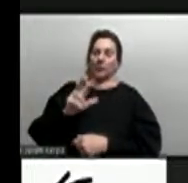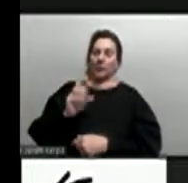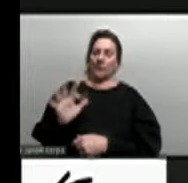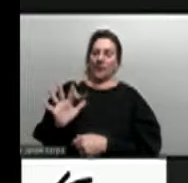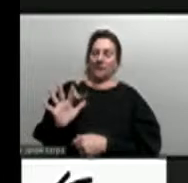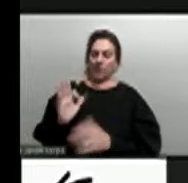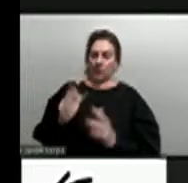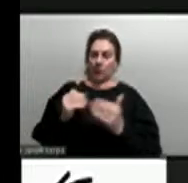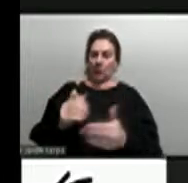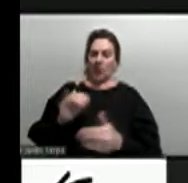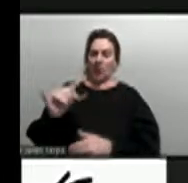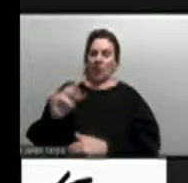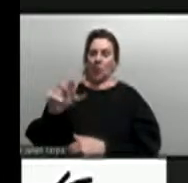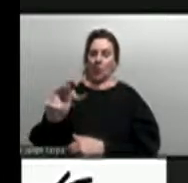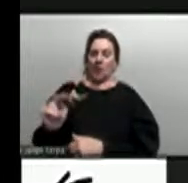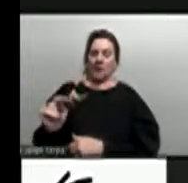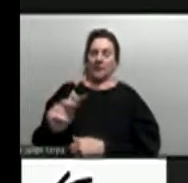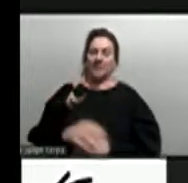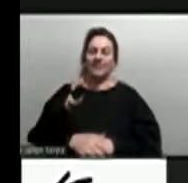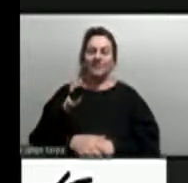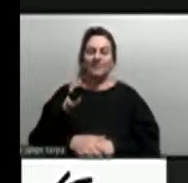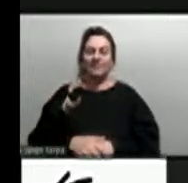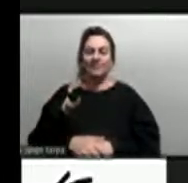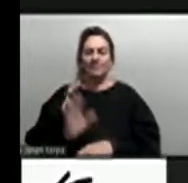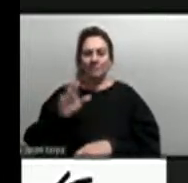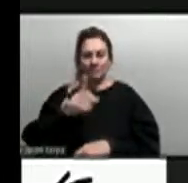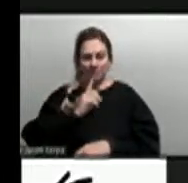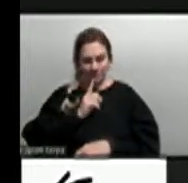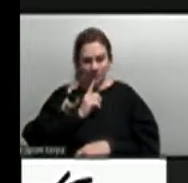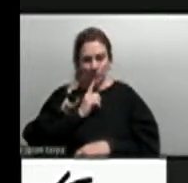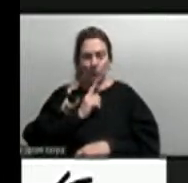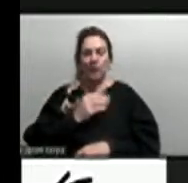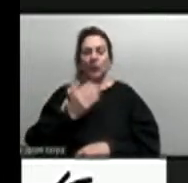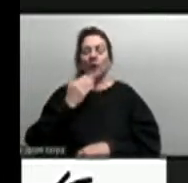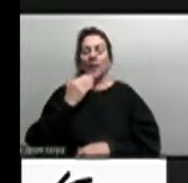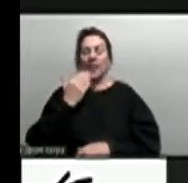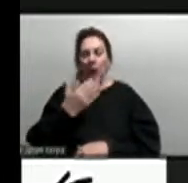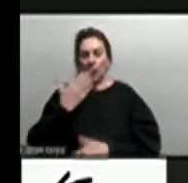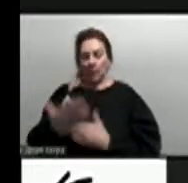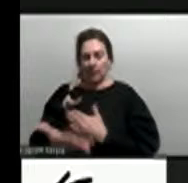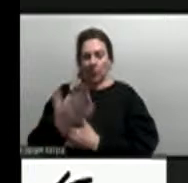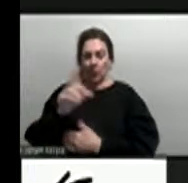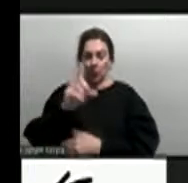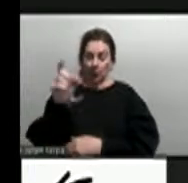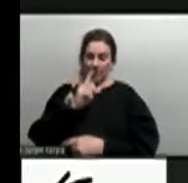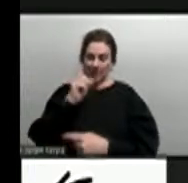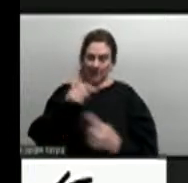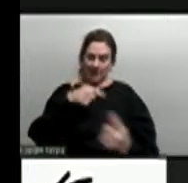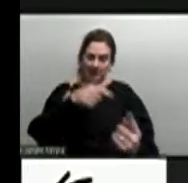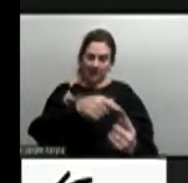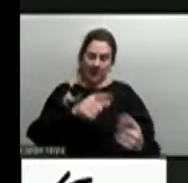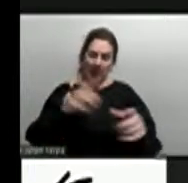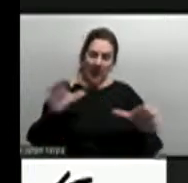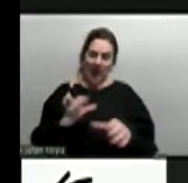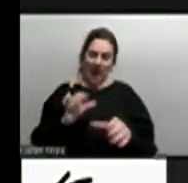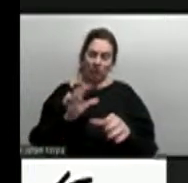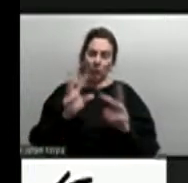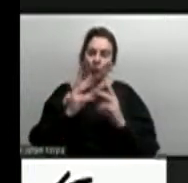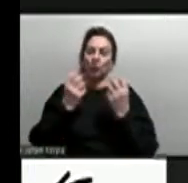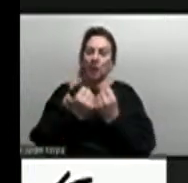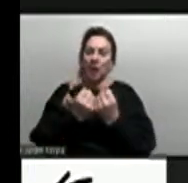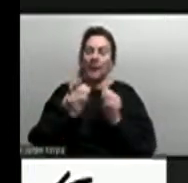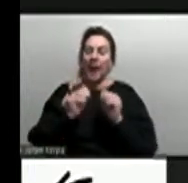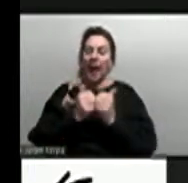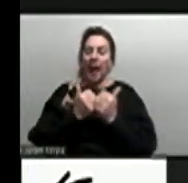Juan. Yes, absolutely. Thank you and good morning. Your question was specifically about the action planning workshops and how folks are